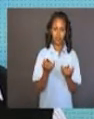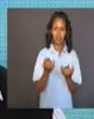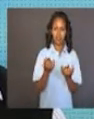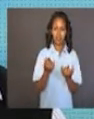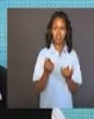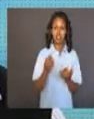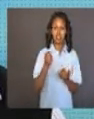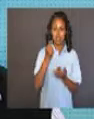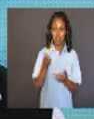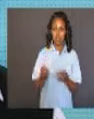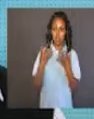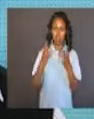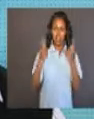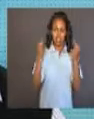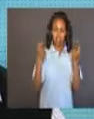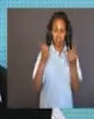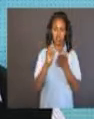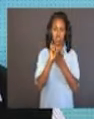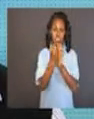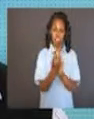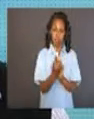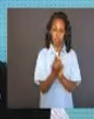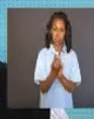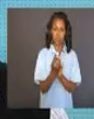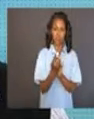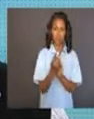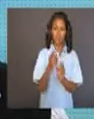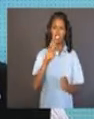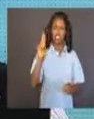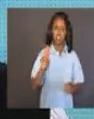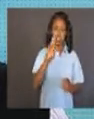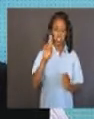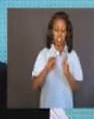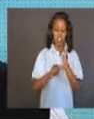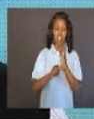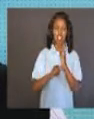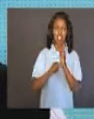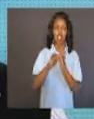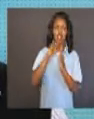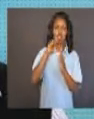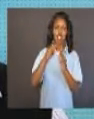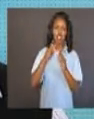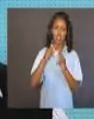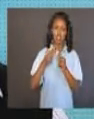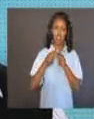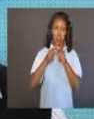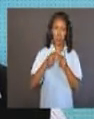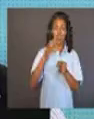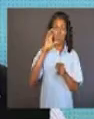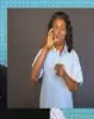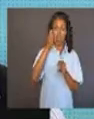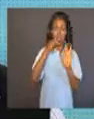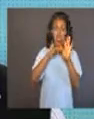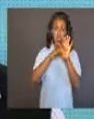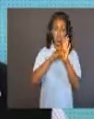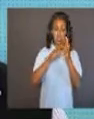Some televisions, for example, use technology called cathode